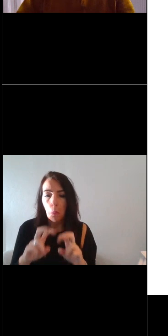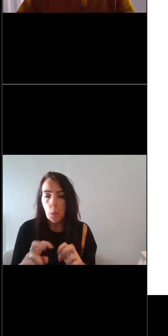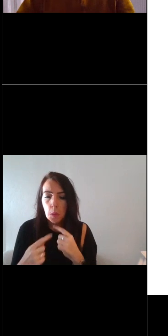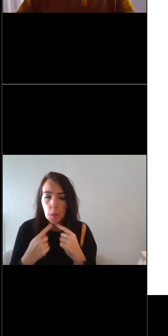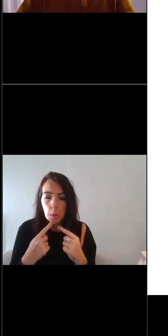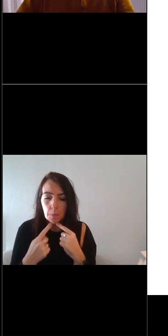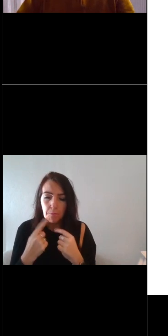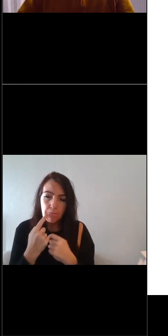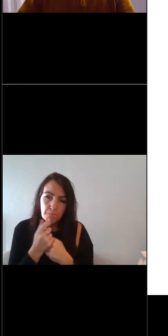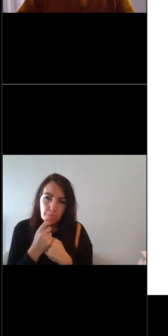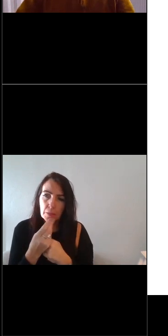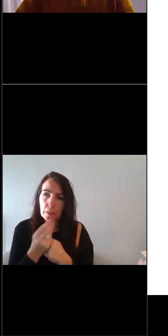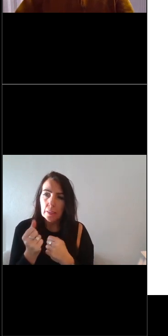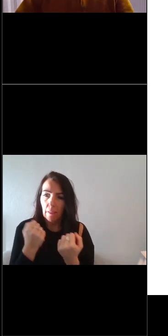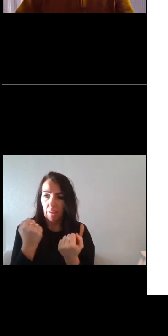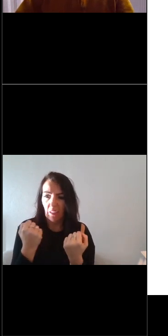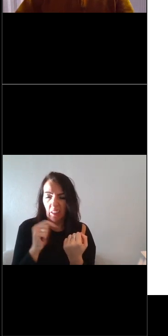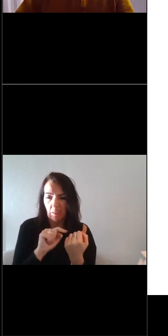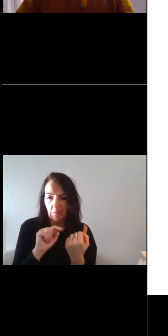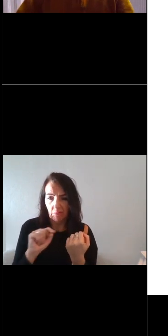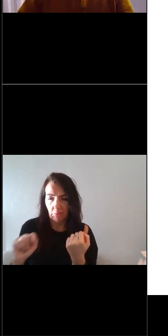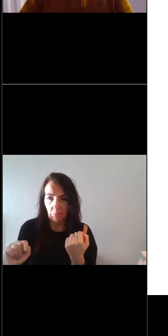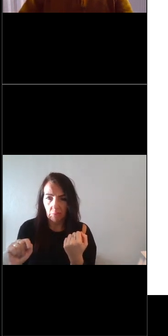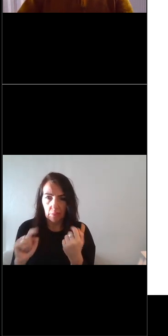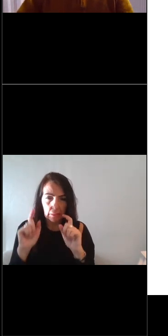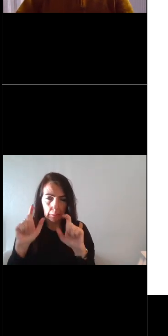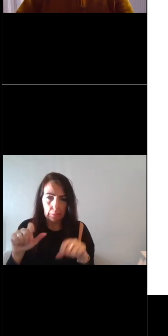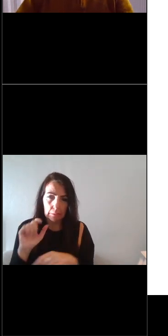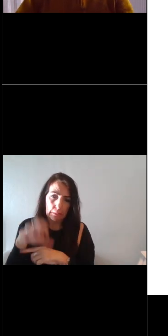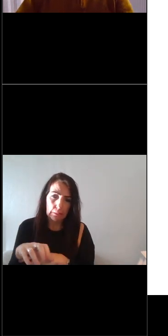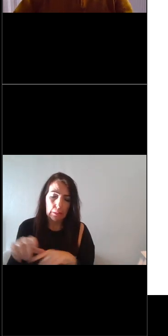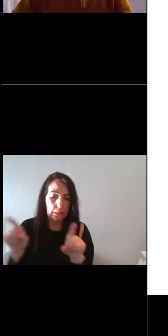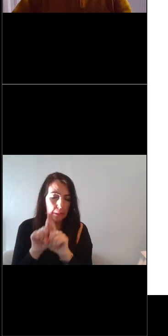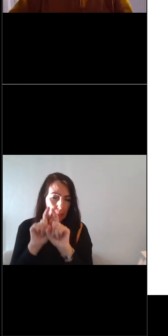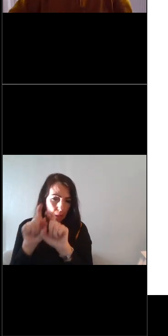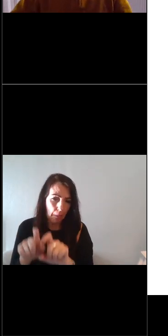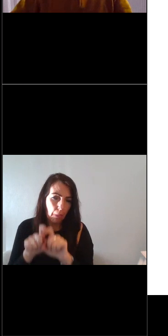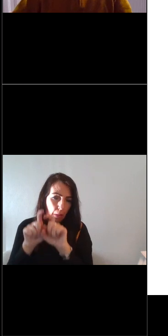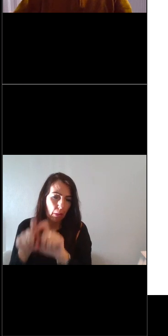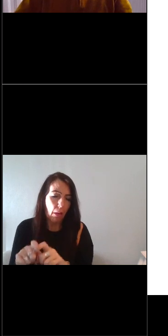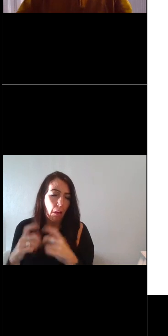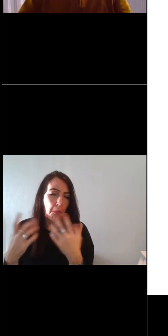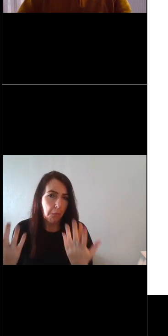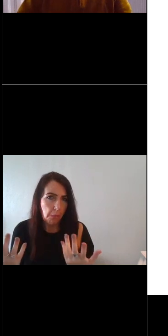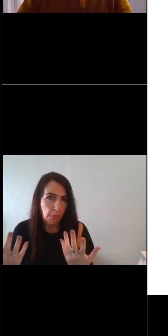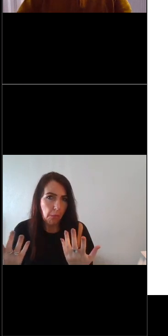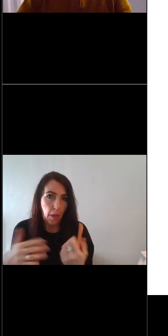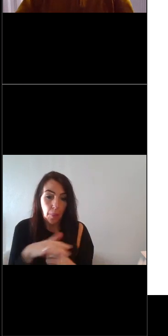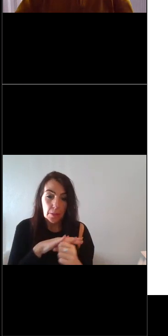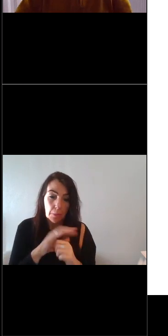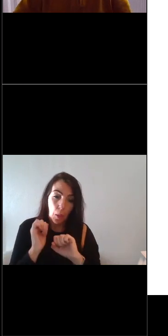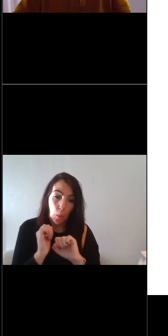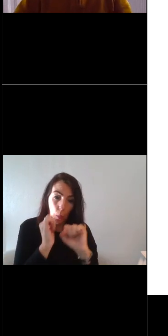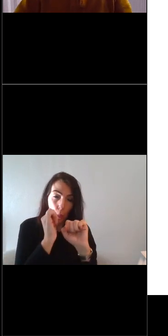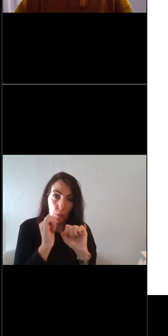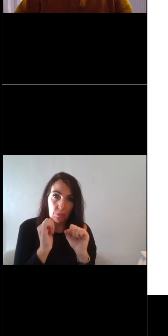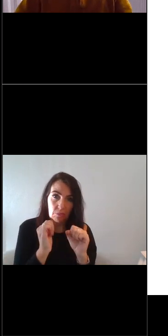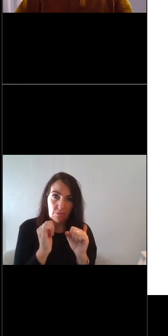there are vehicles that are in the same location. The department that own them insists they're all